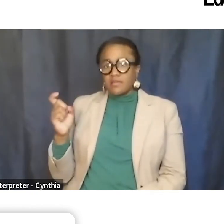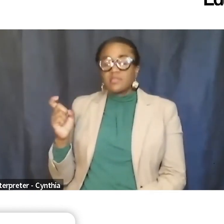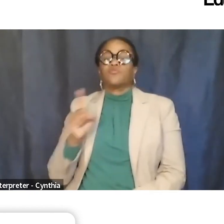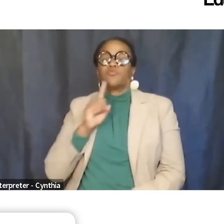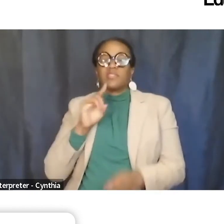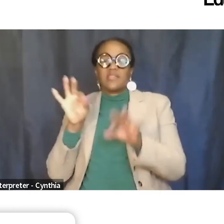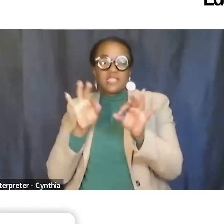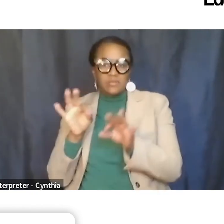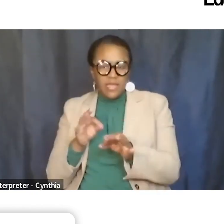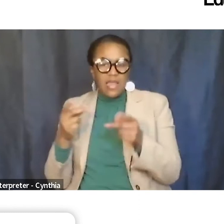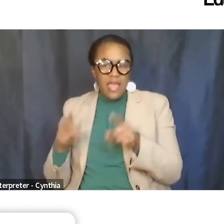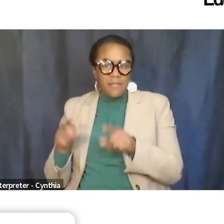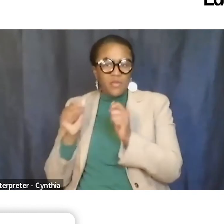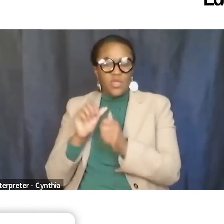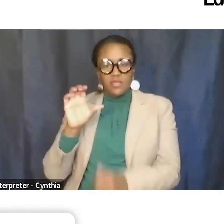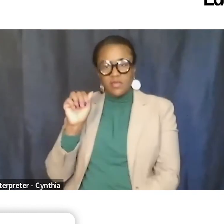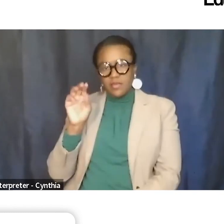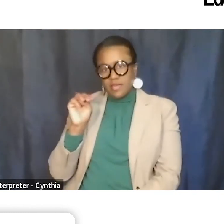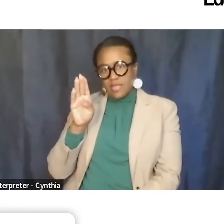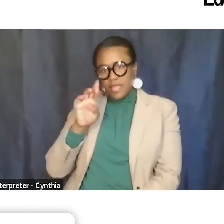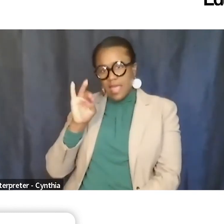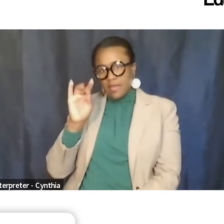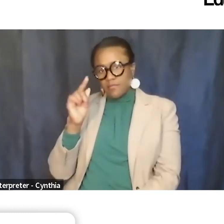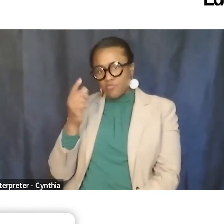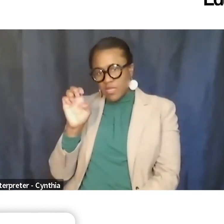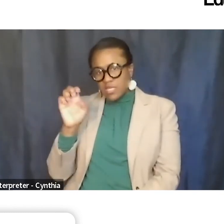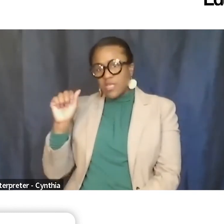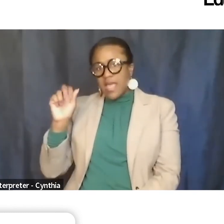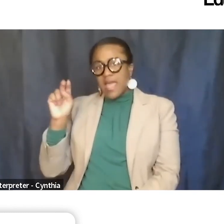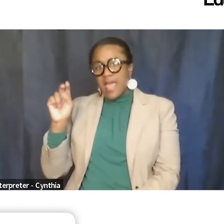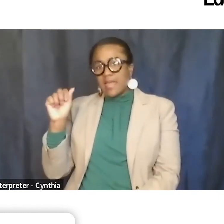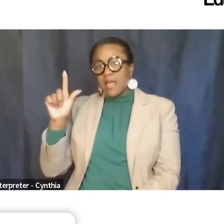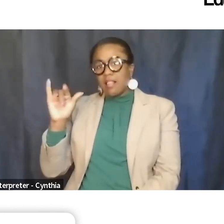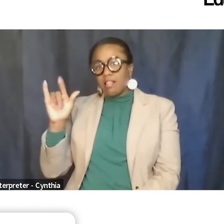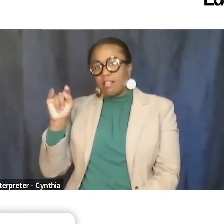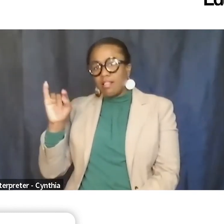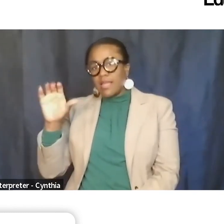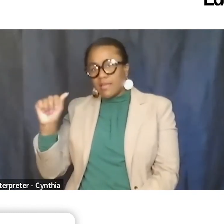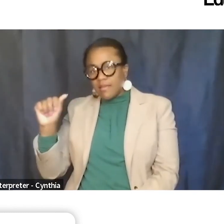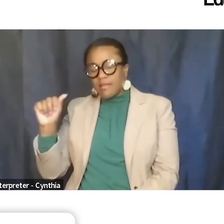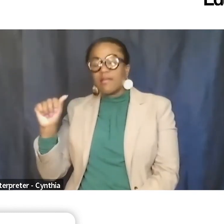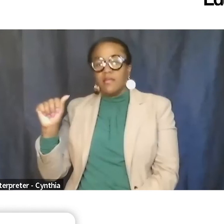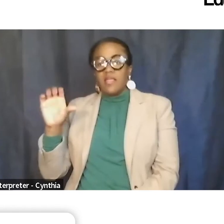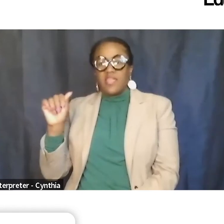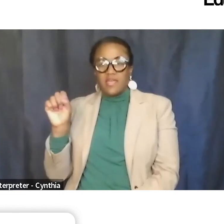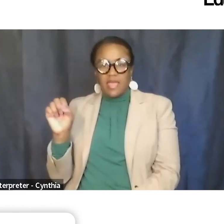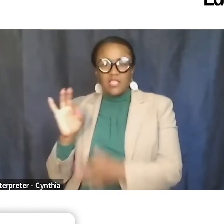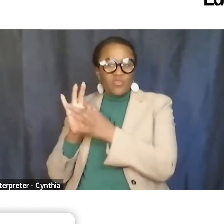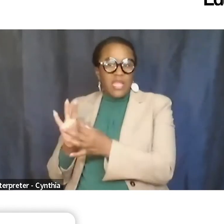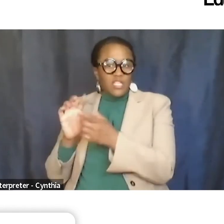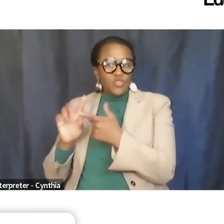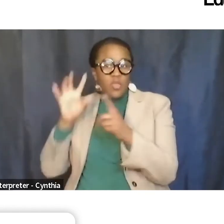with the Cambridge Analytica case and the presidential election in 2016. And the way that bot farms